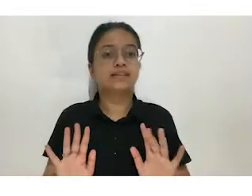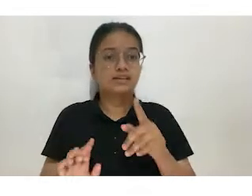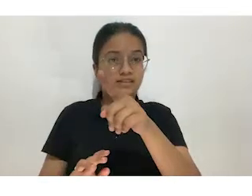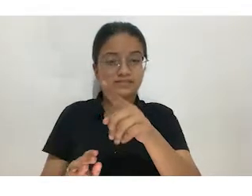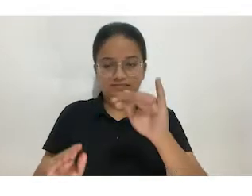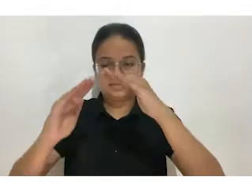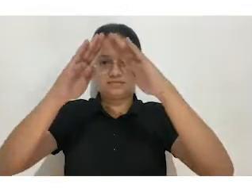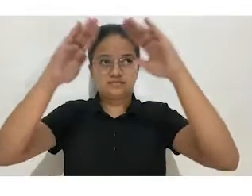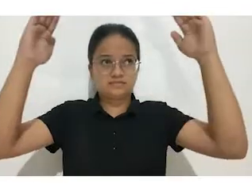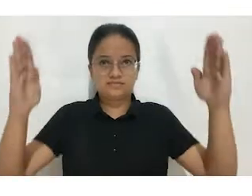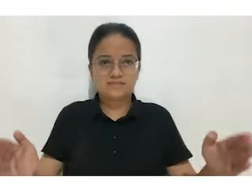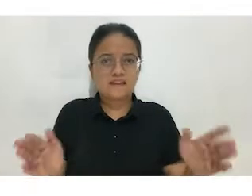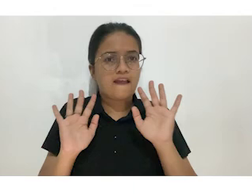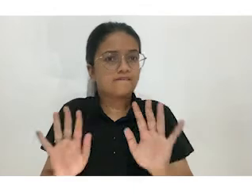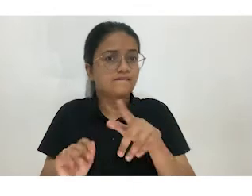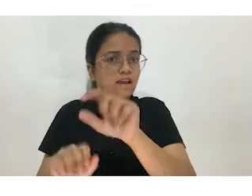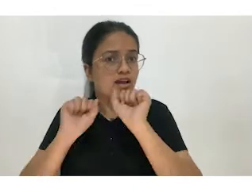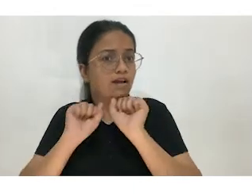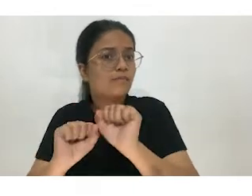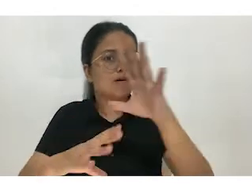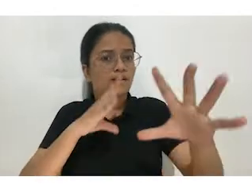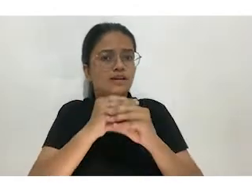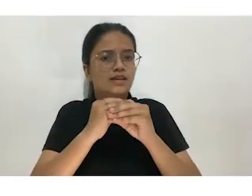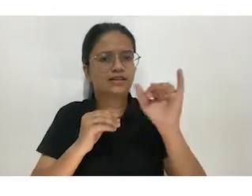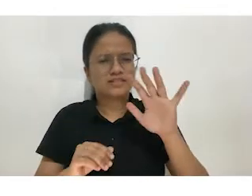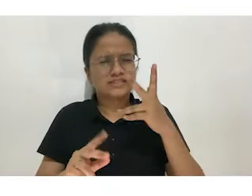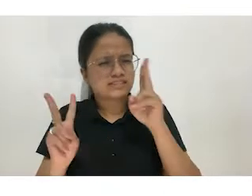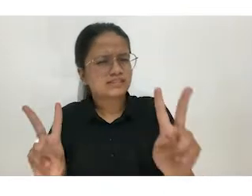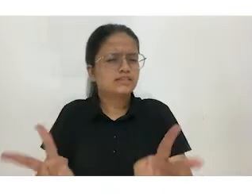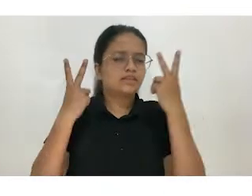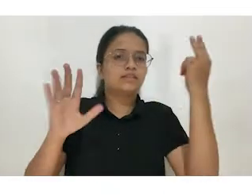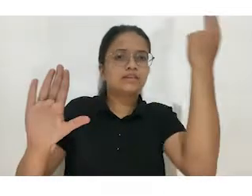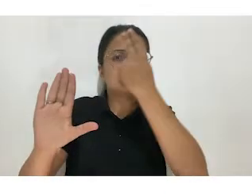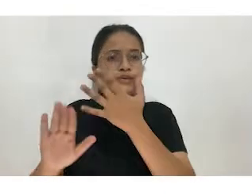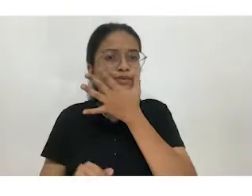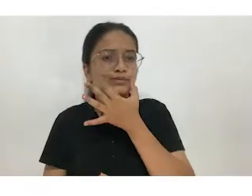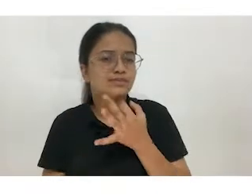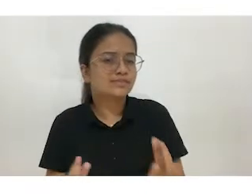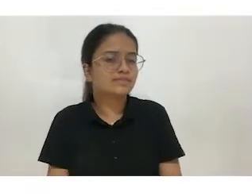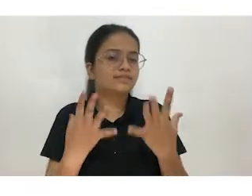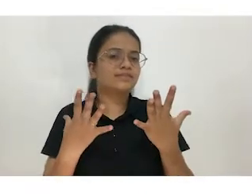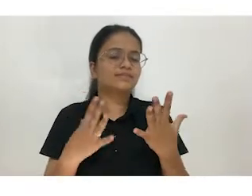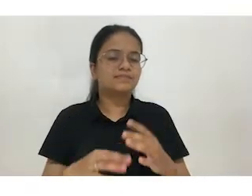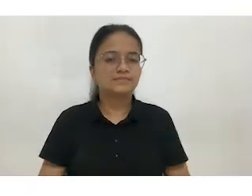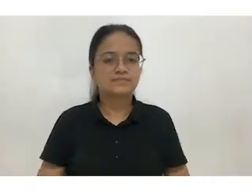is very particular. What Matthew and Ghosh have come up with is a very iconic design.